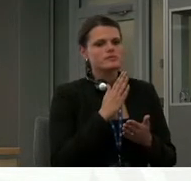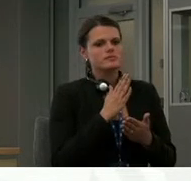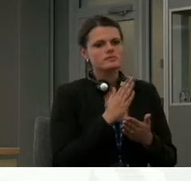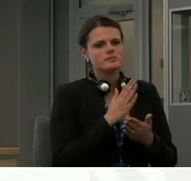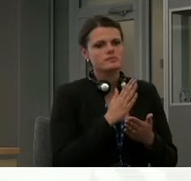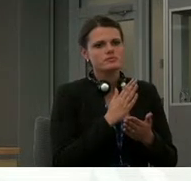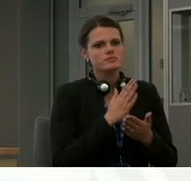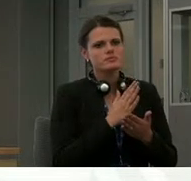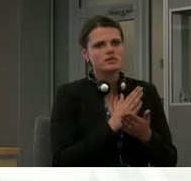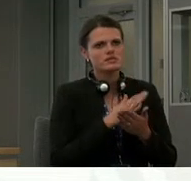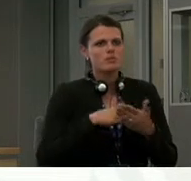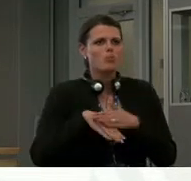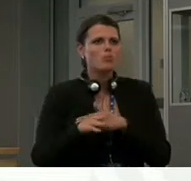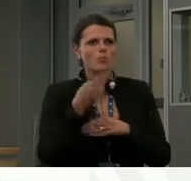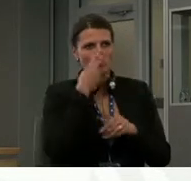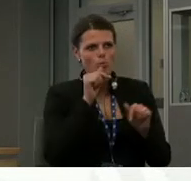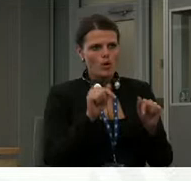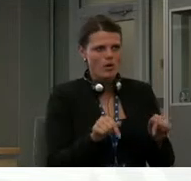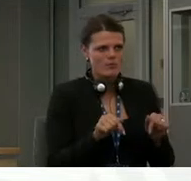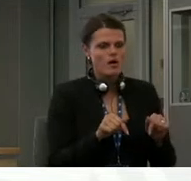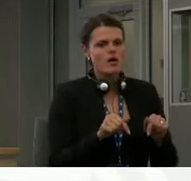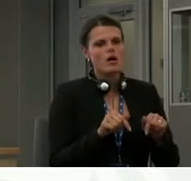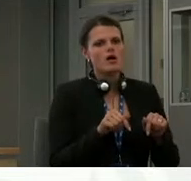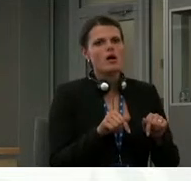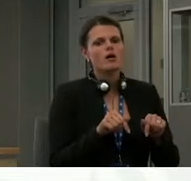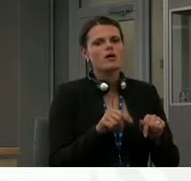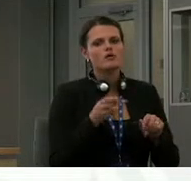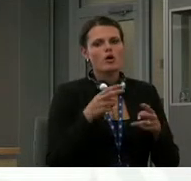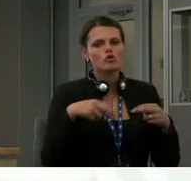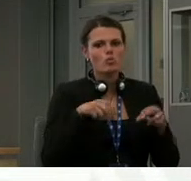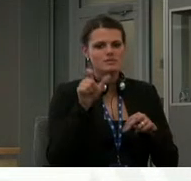far away from it. As the